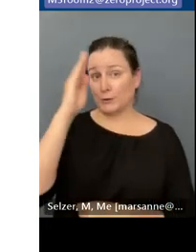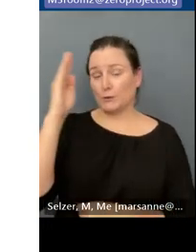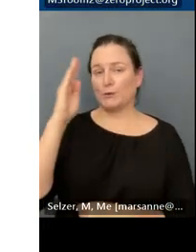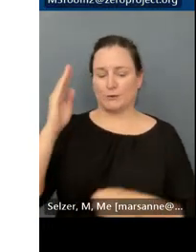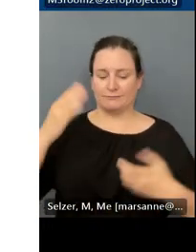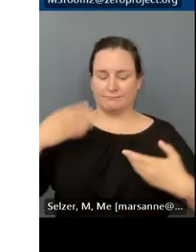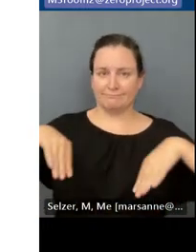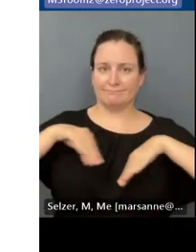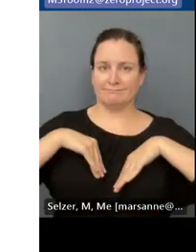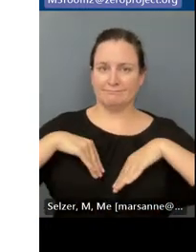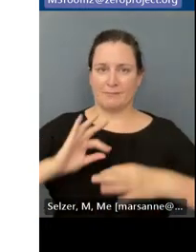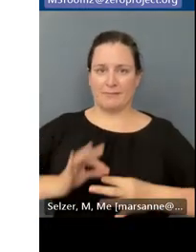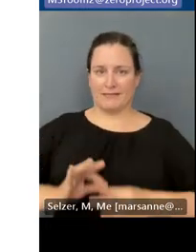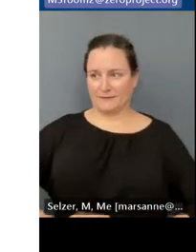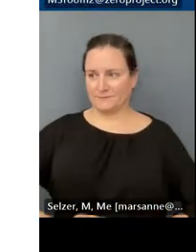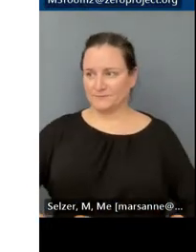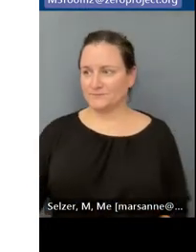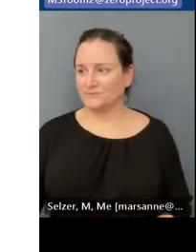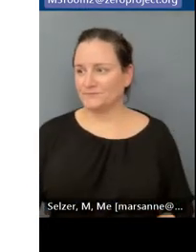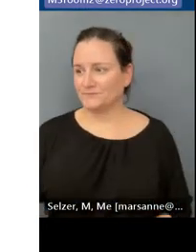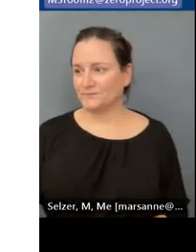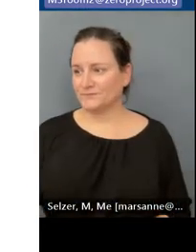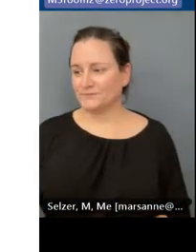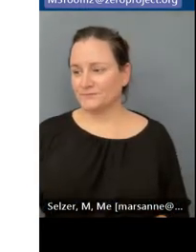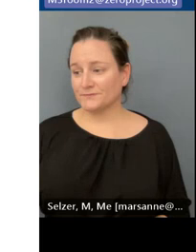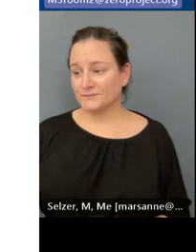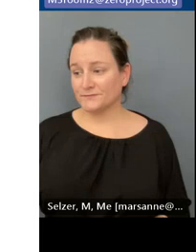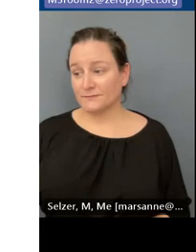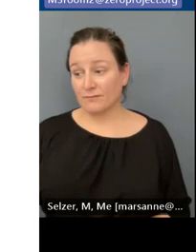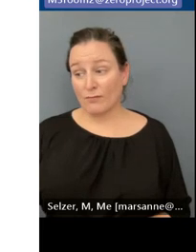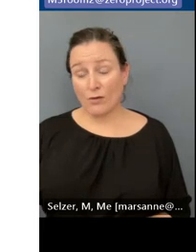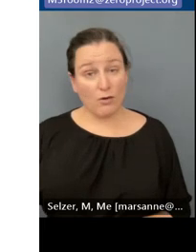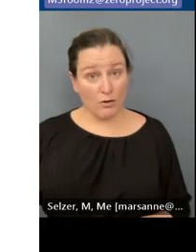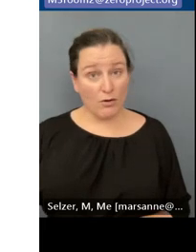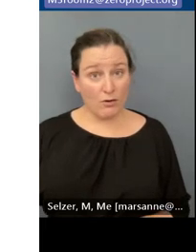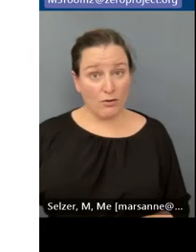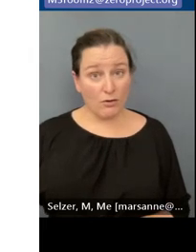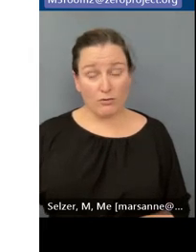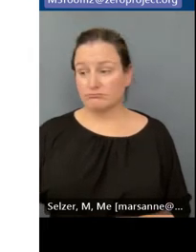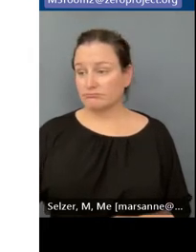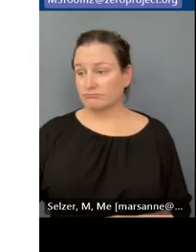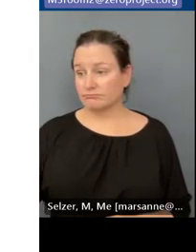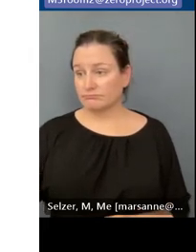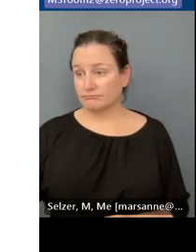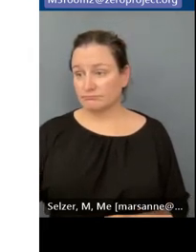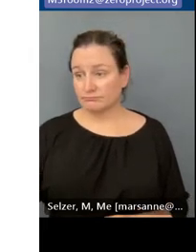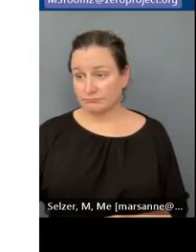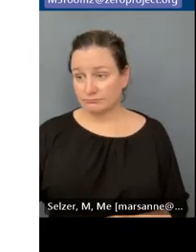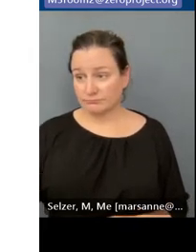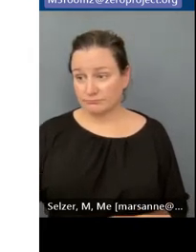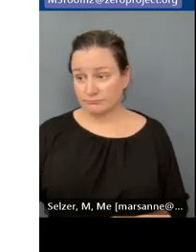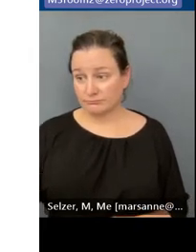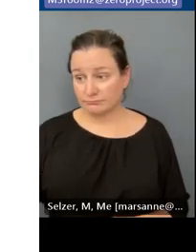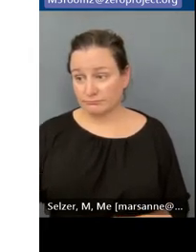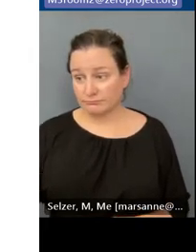you. So we will start introducing some of our